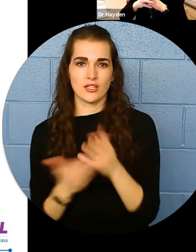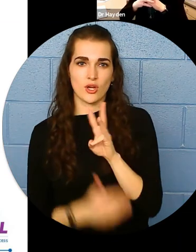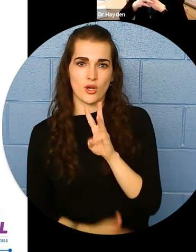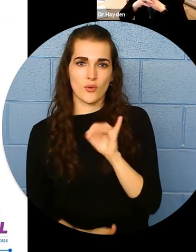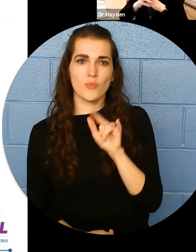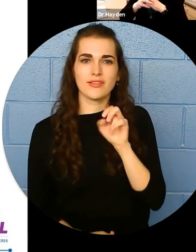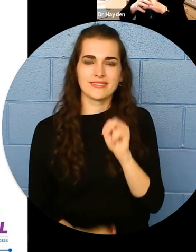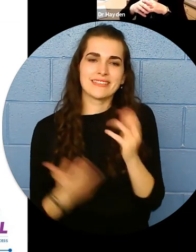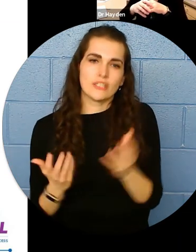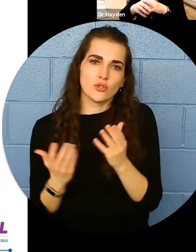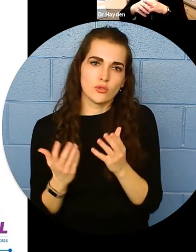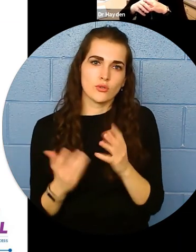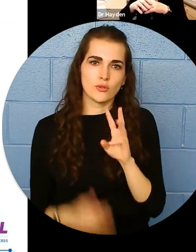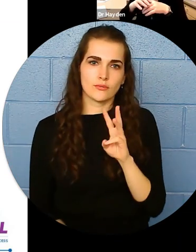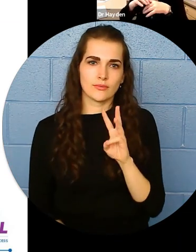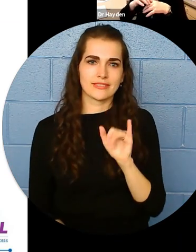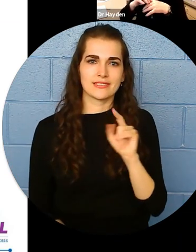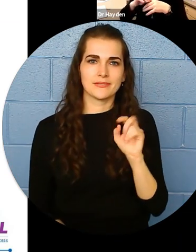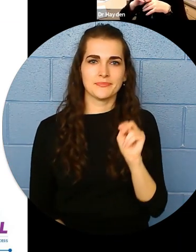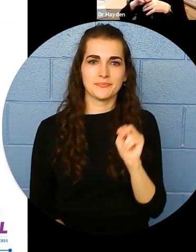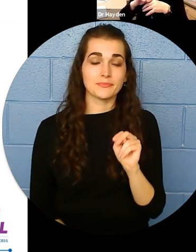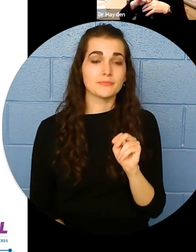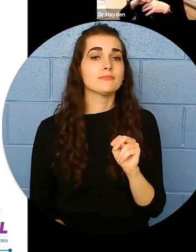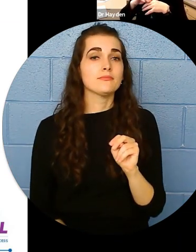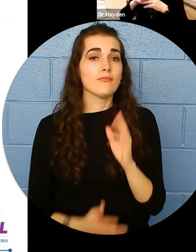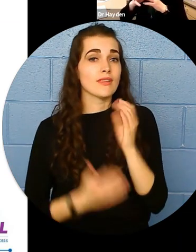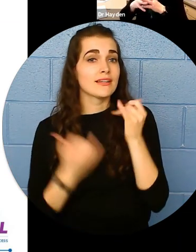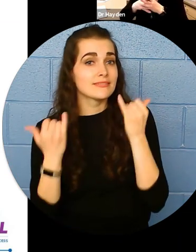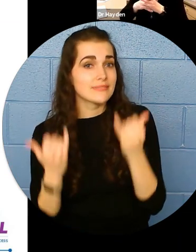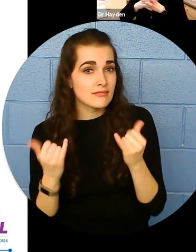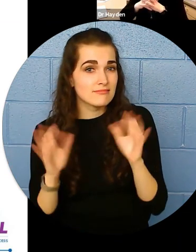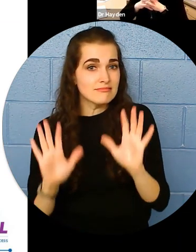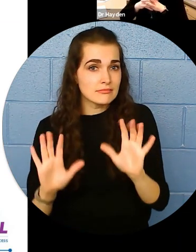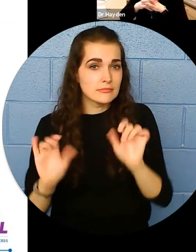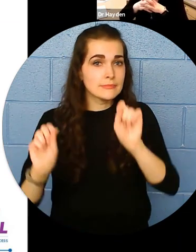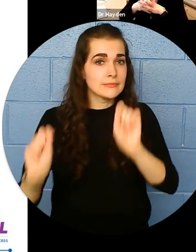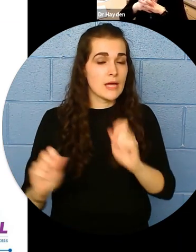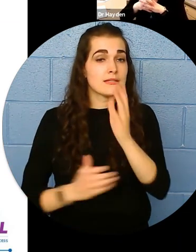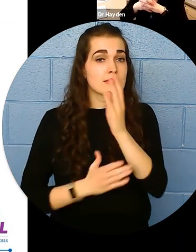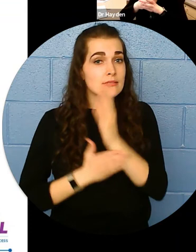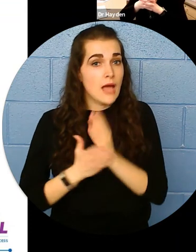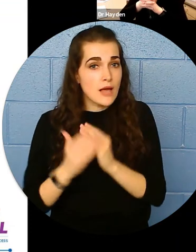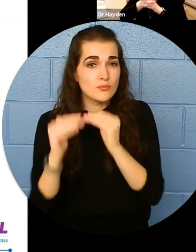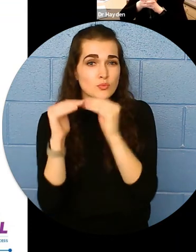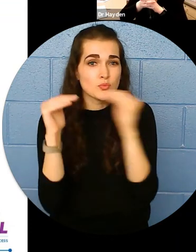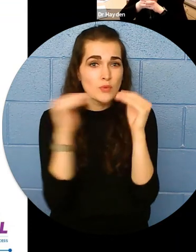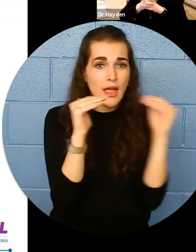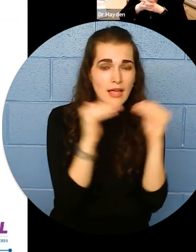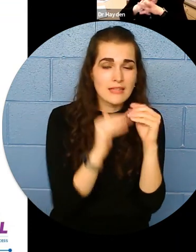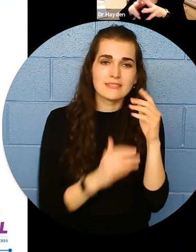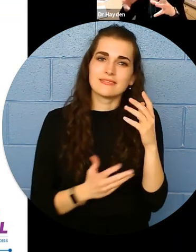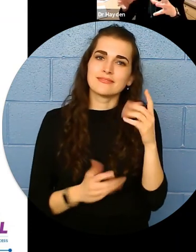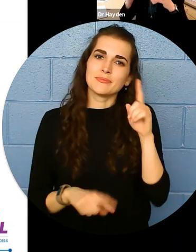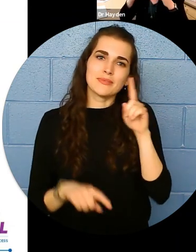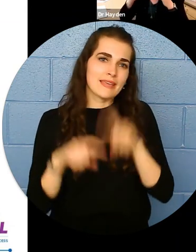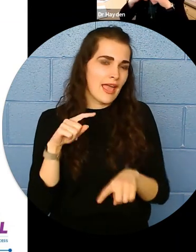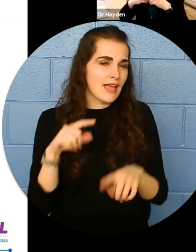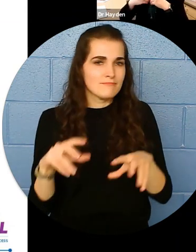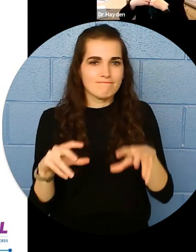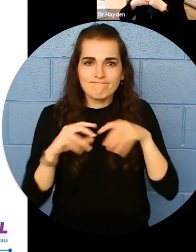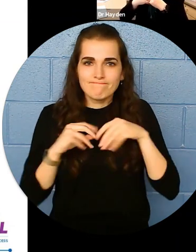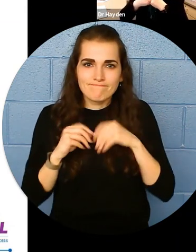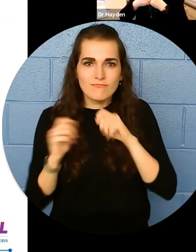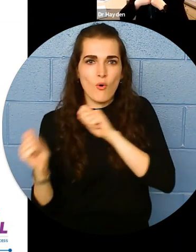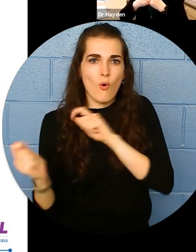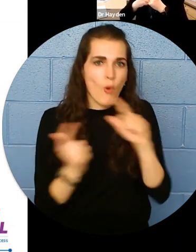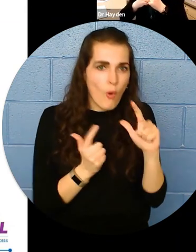teachers here in the building, I'm sorry. Now, there is a possibility for a couple of grades that we will not be able to absorb